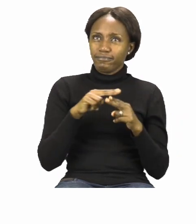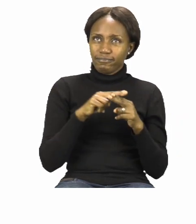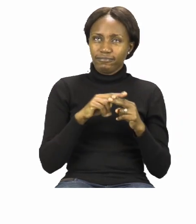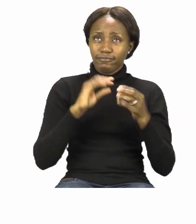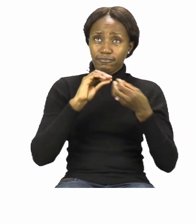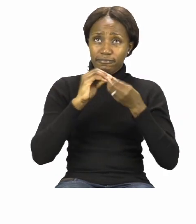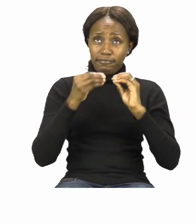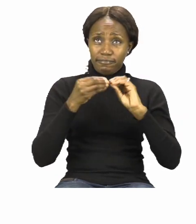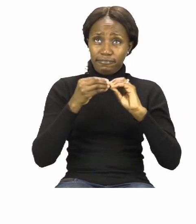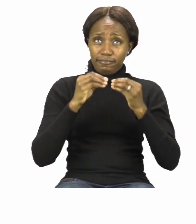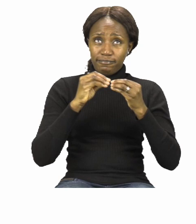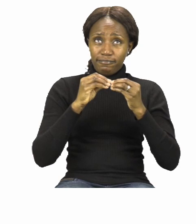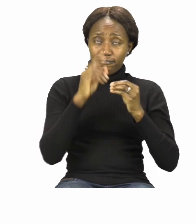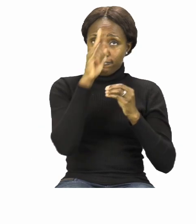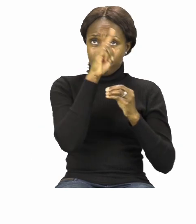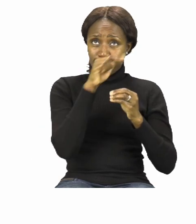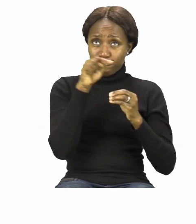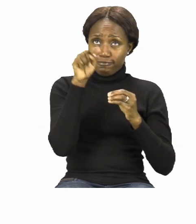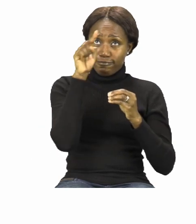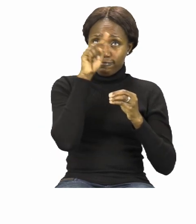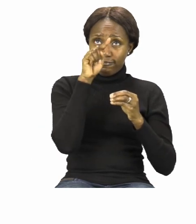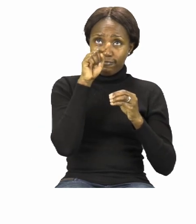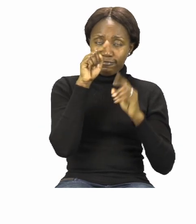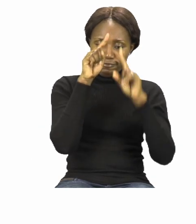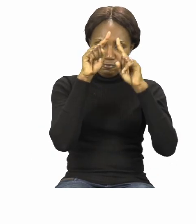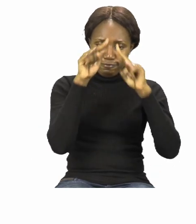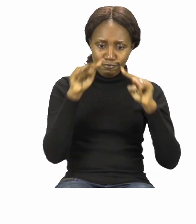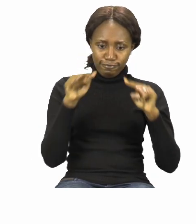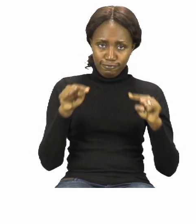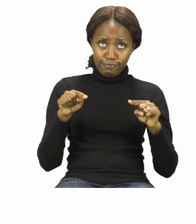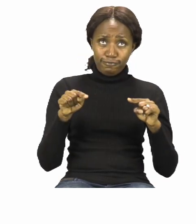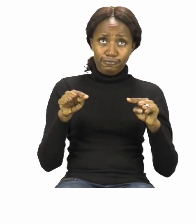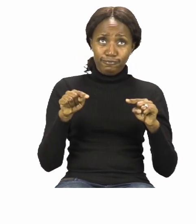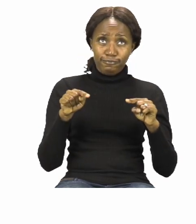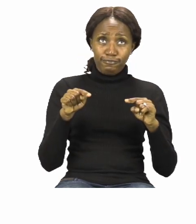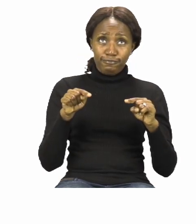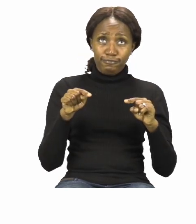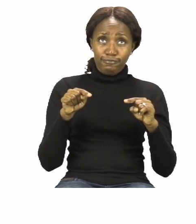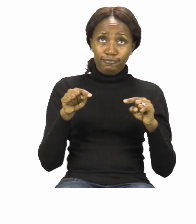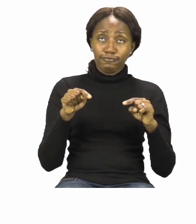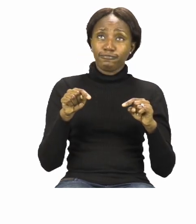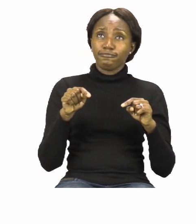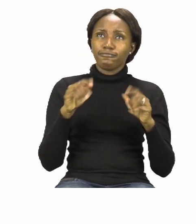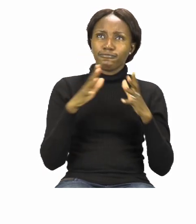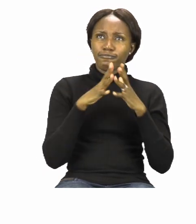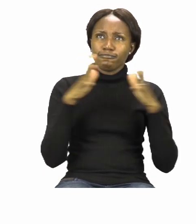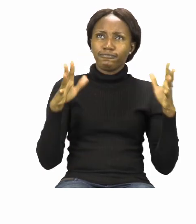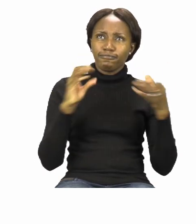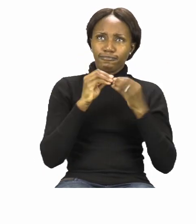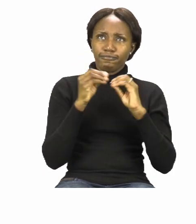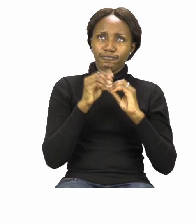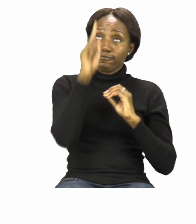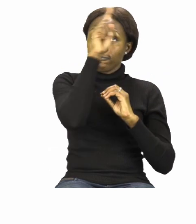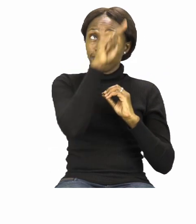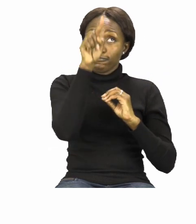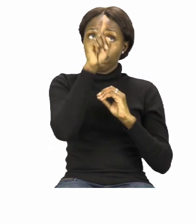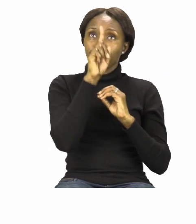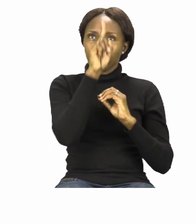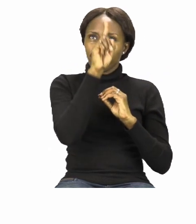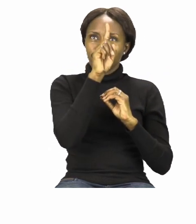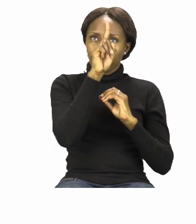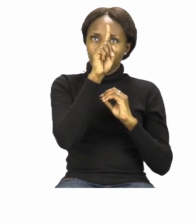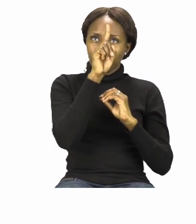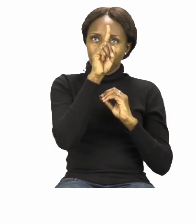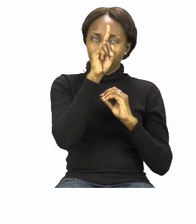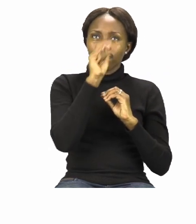style. Now, as you can see, we have the biggest number in the top circles. Now, it's our job